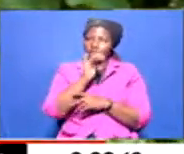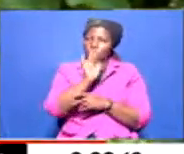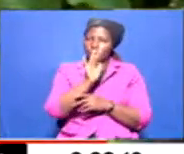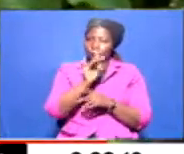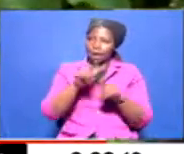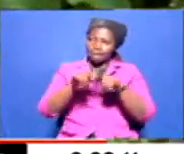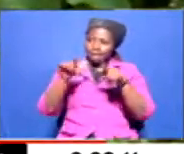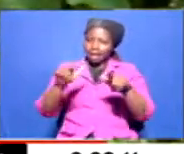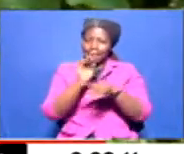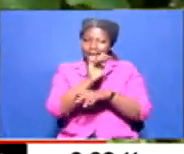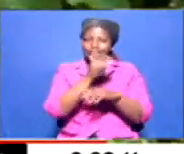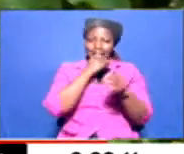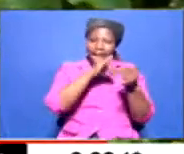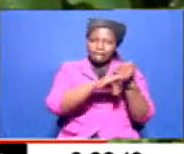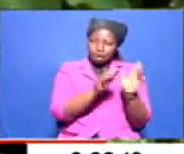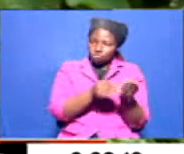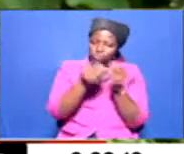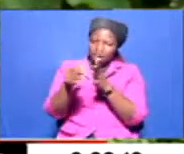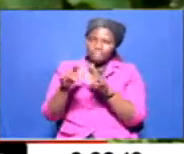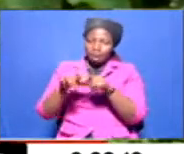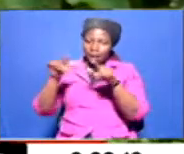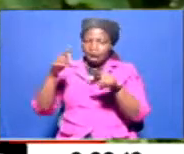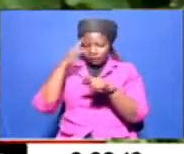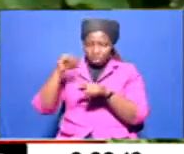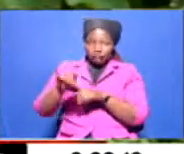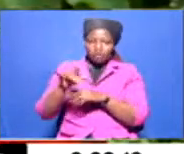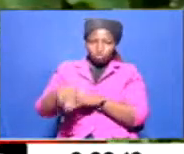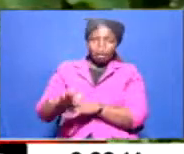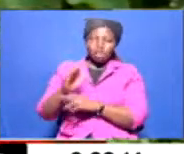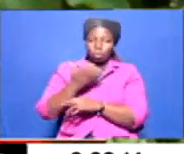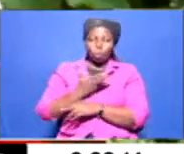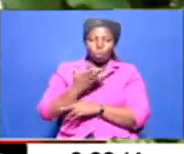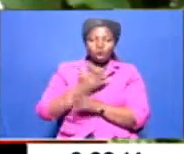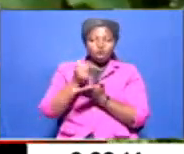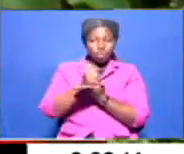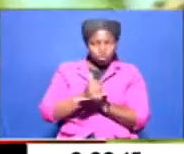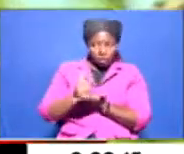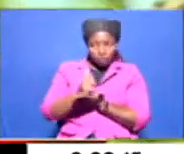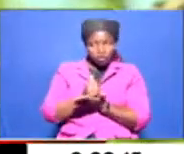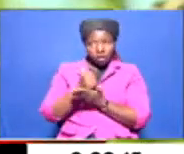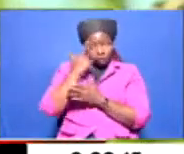them a piece of land so that they may plant their own coffee for their